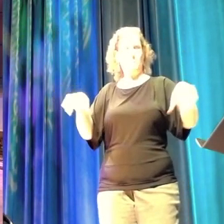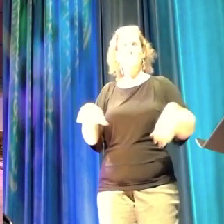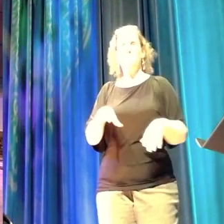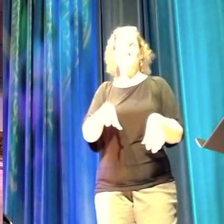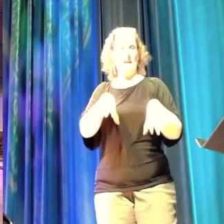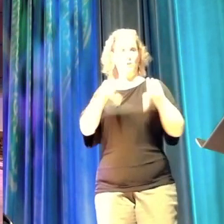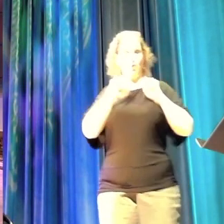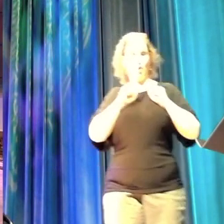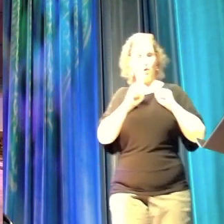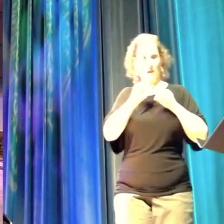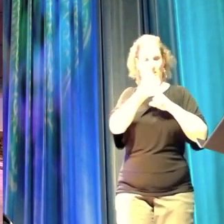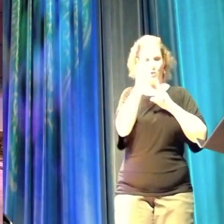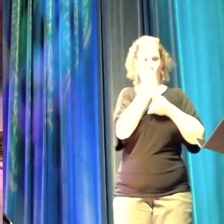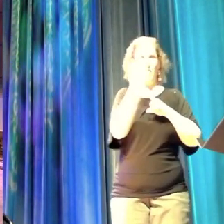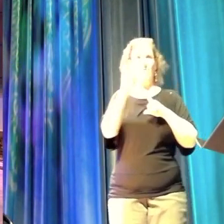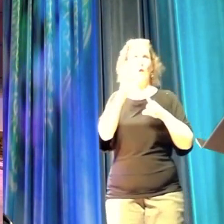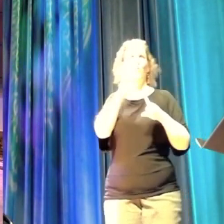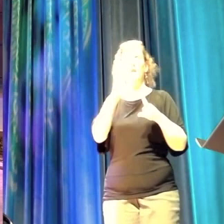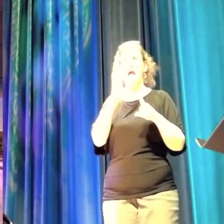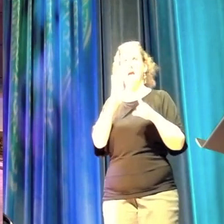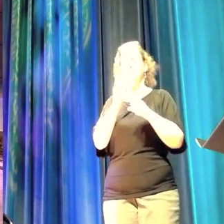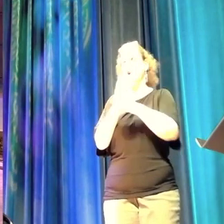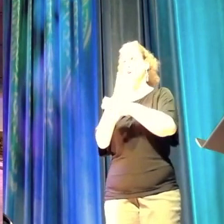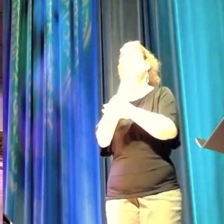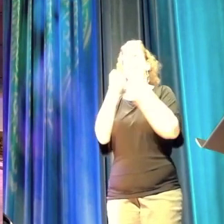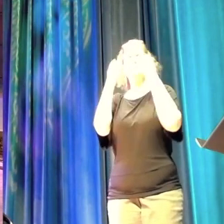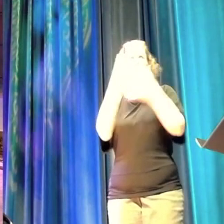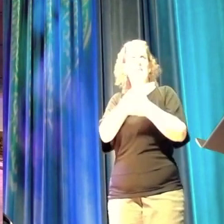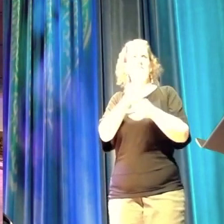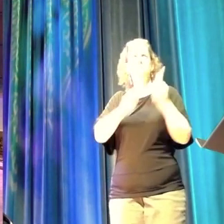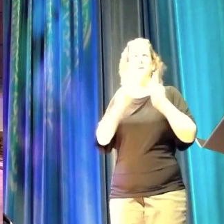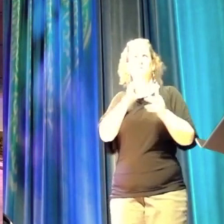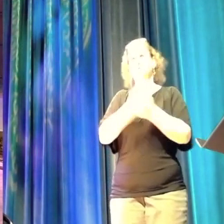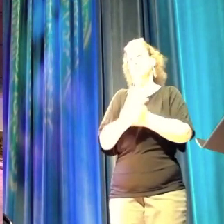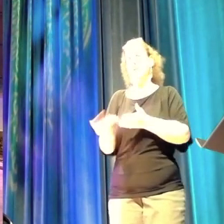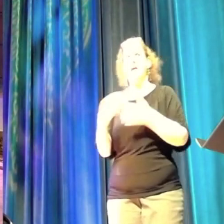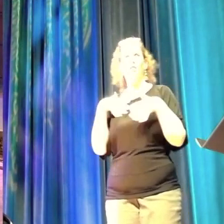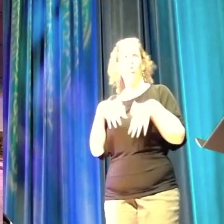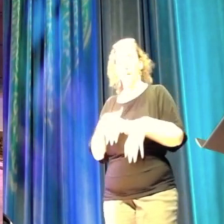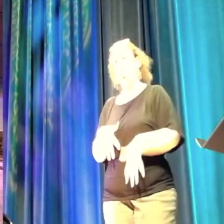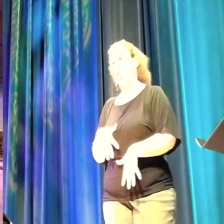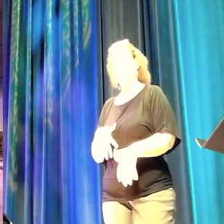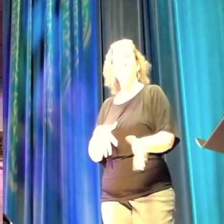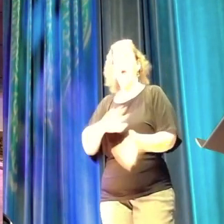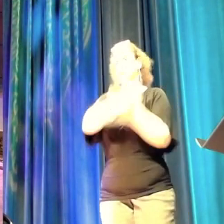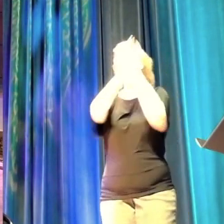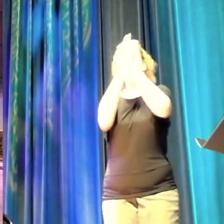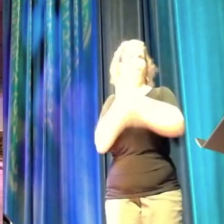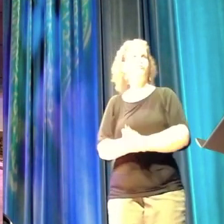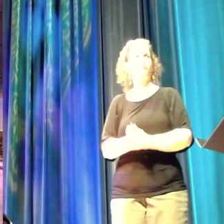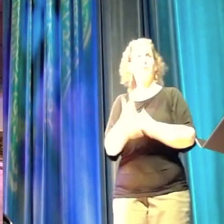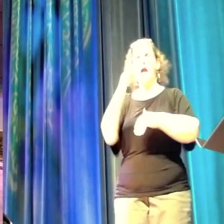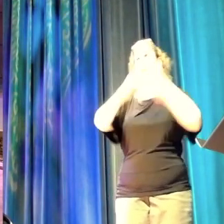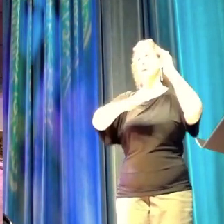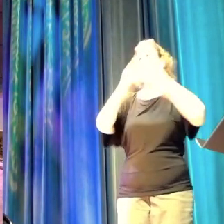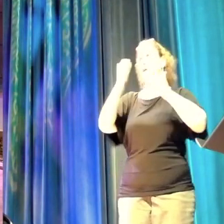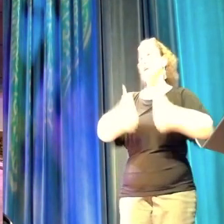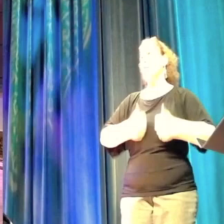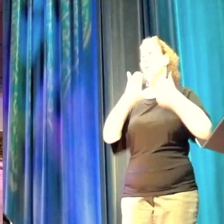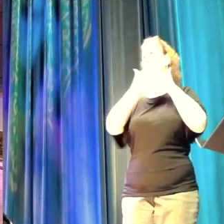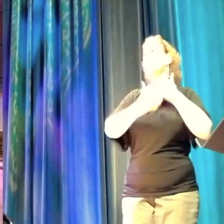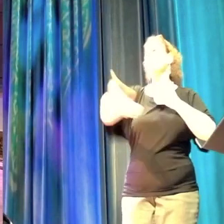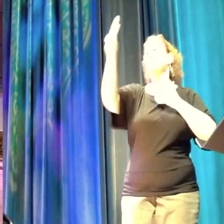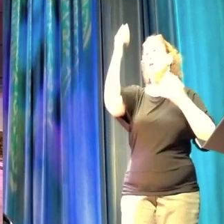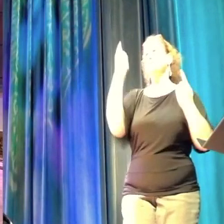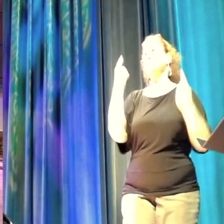that would have derailed many people and it turned into a firm foundation upon which to build a lifetime of success. And I